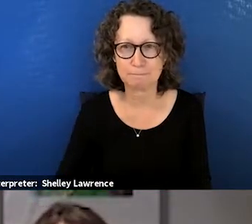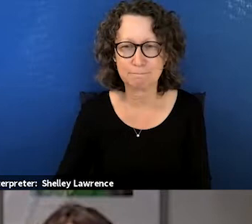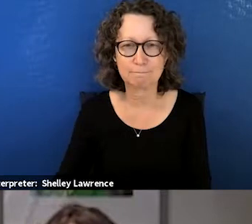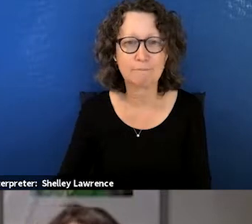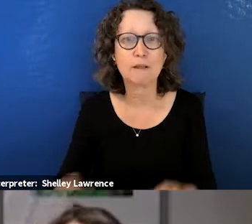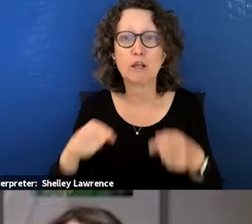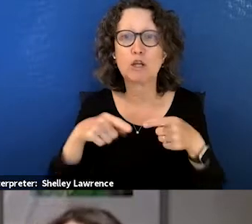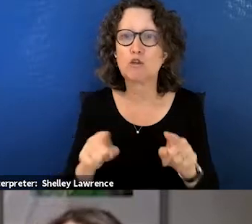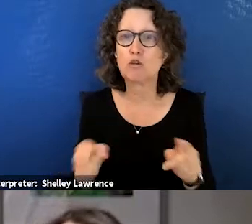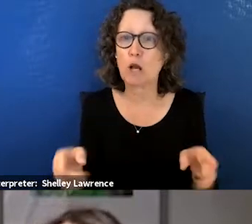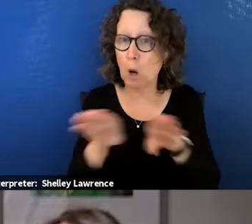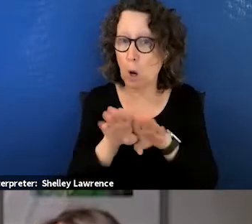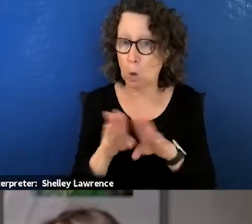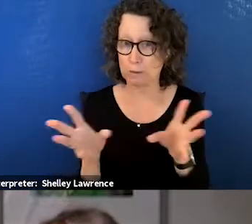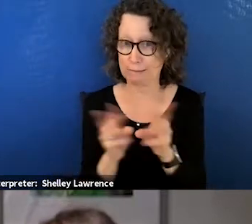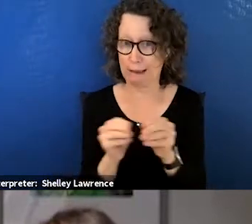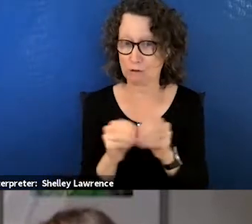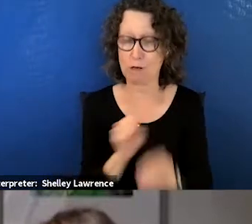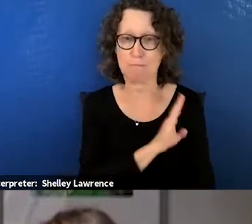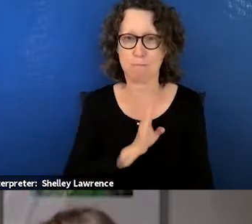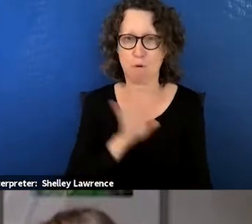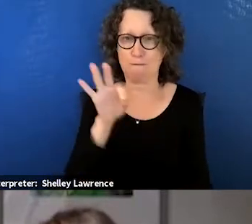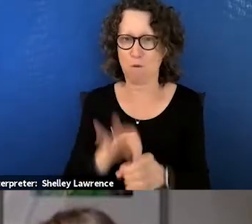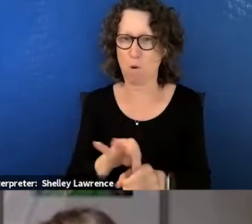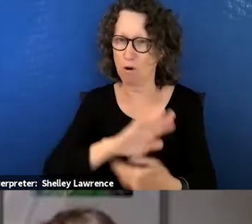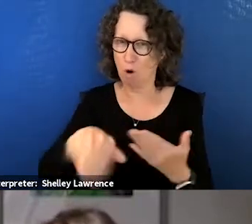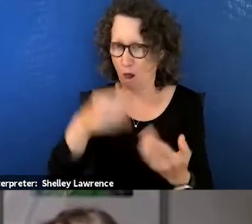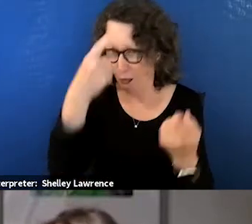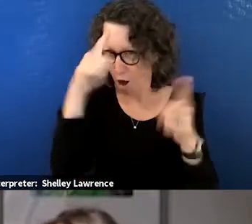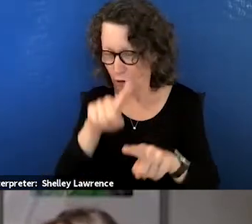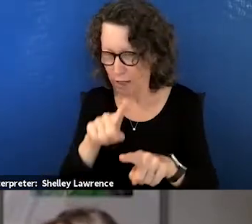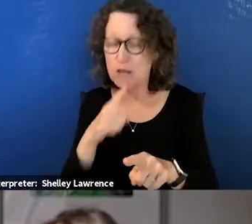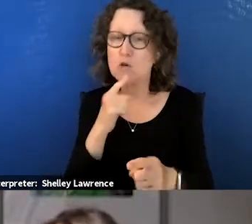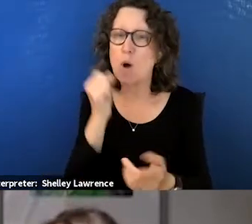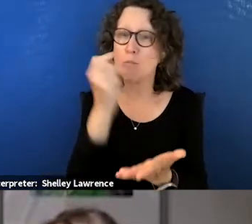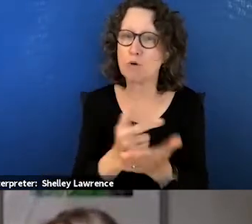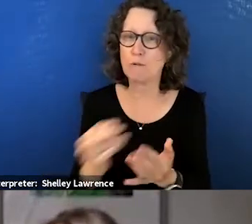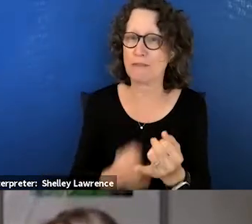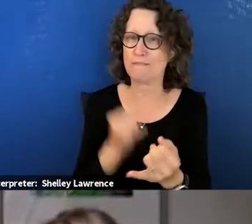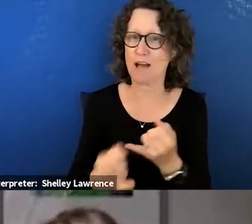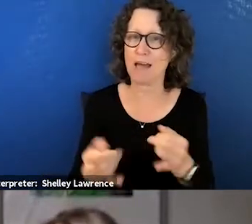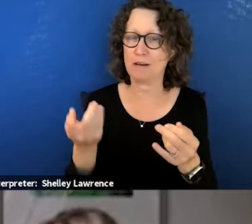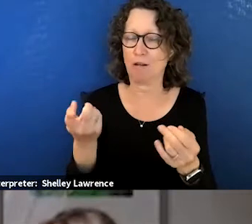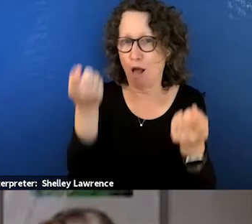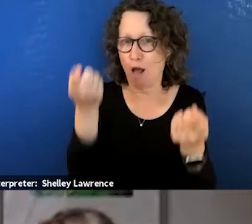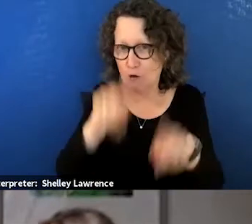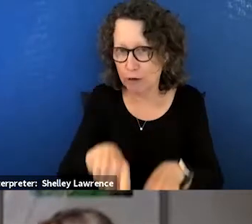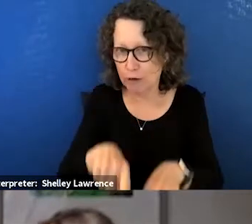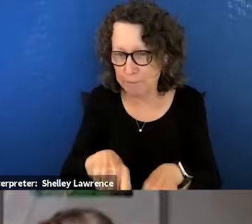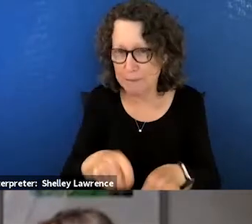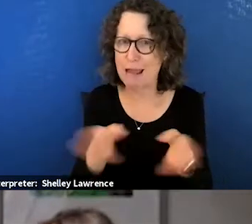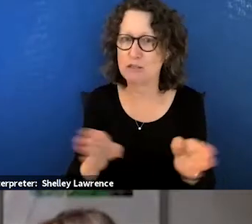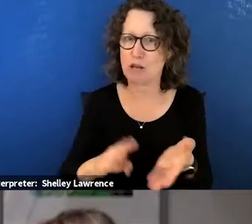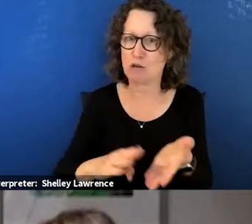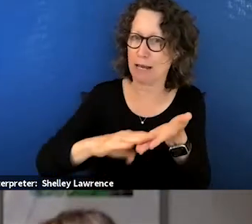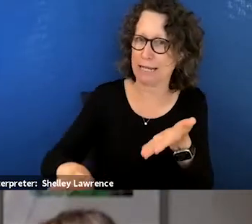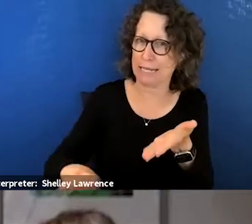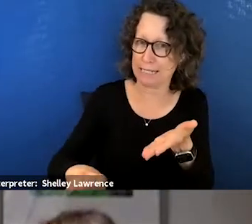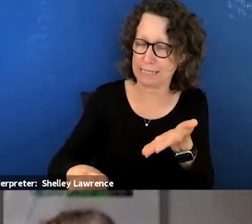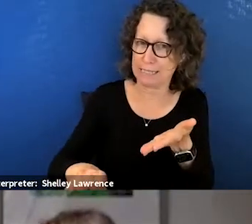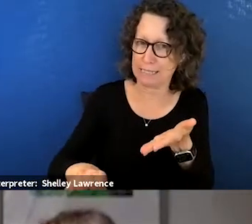During closed session this evening, the board voted unanimously to approve the final settlement agreement and general release in